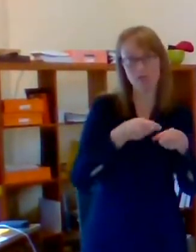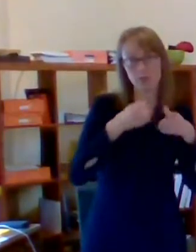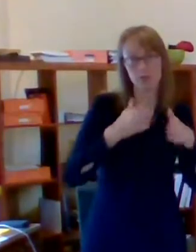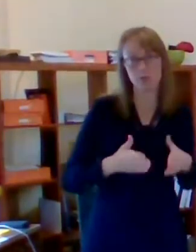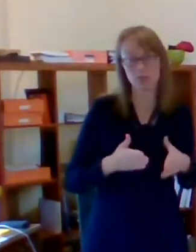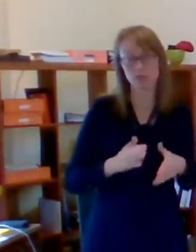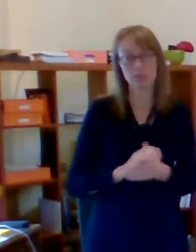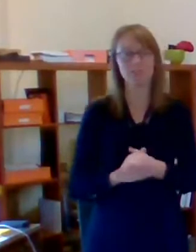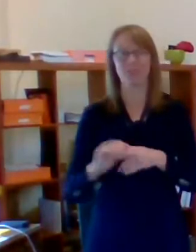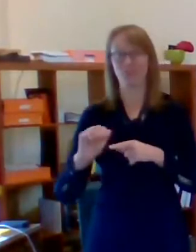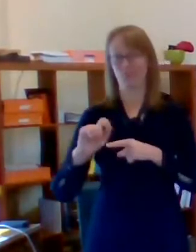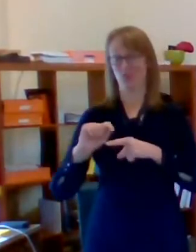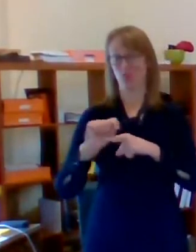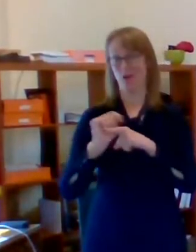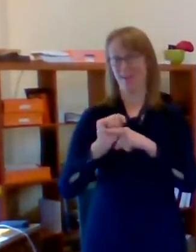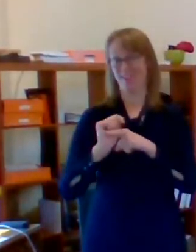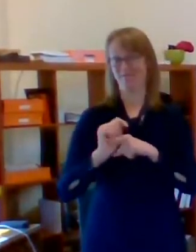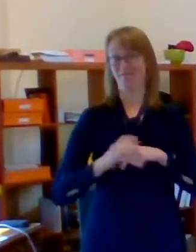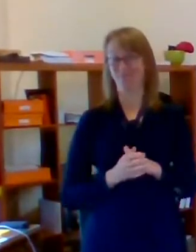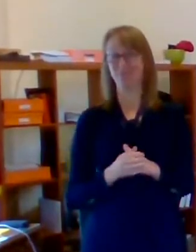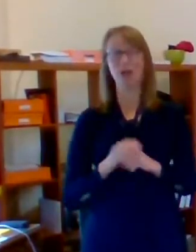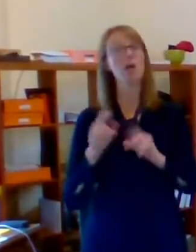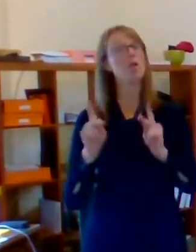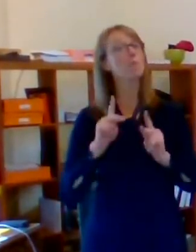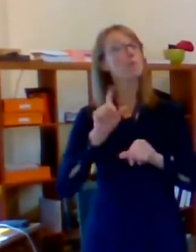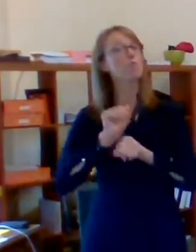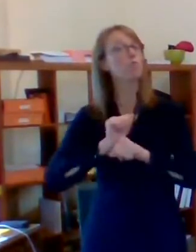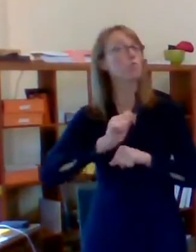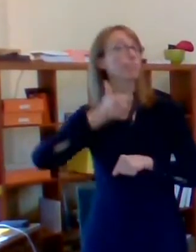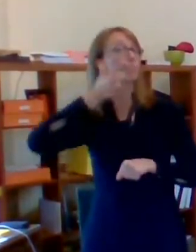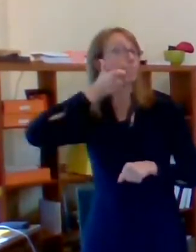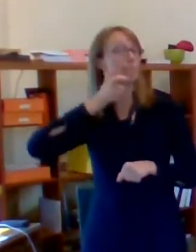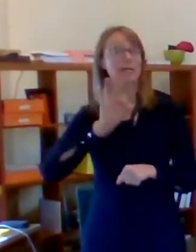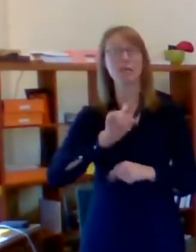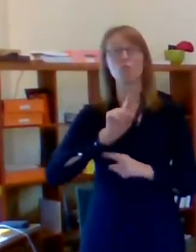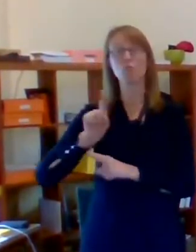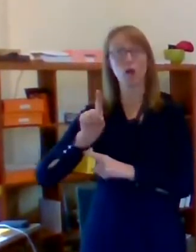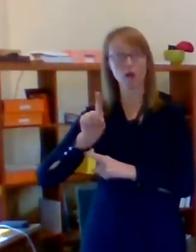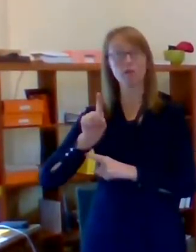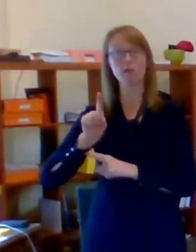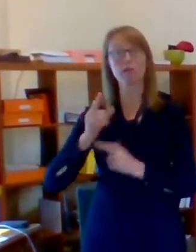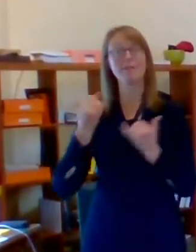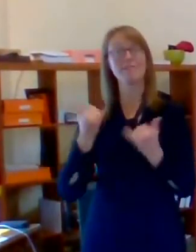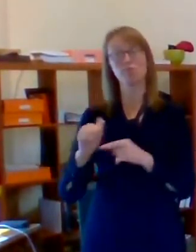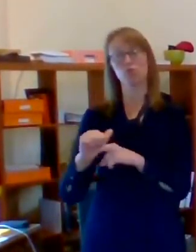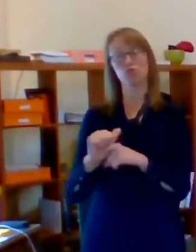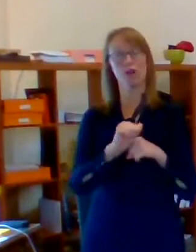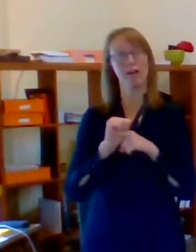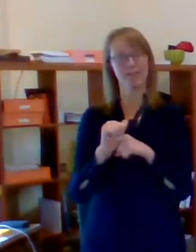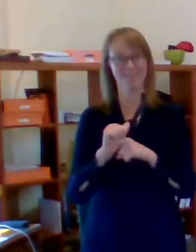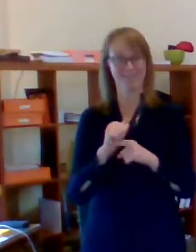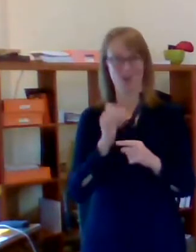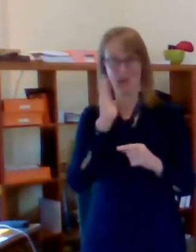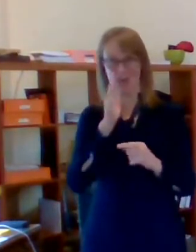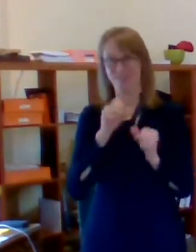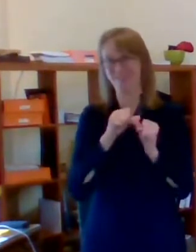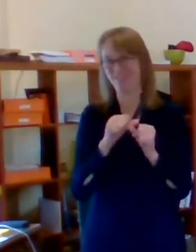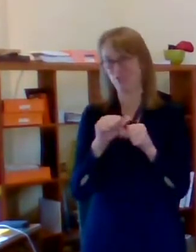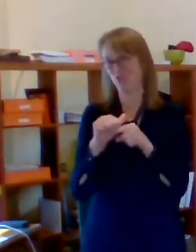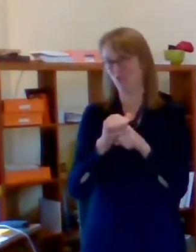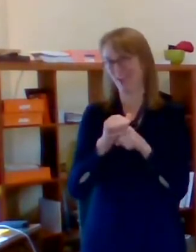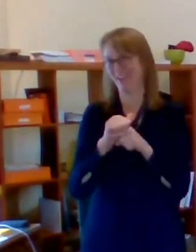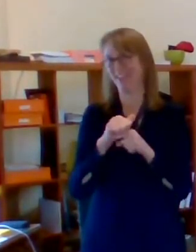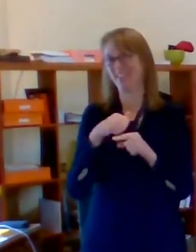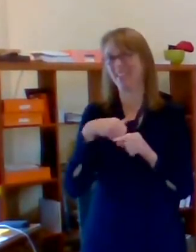at 911 are, and that's part of what's going to happen over the next month or 2, is that they will receive